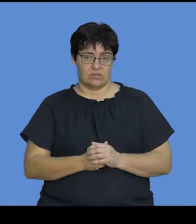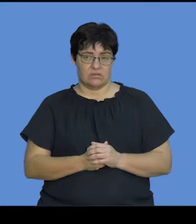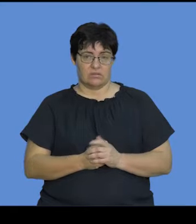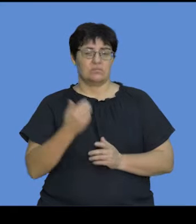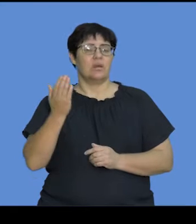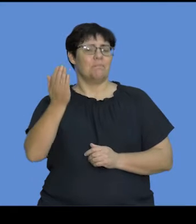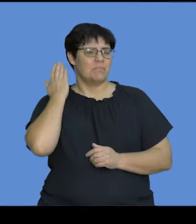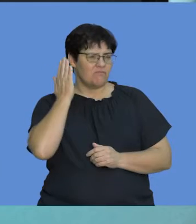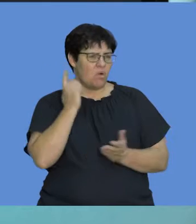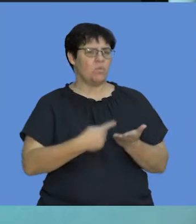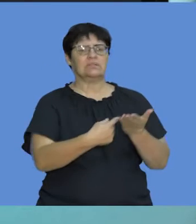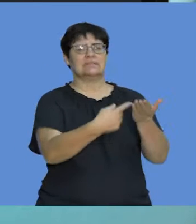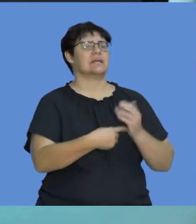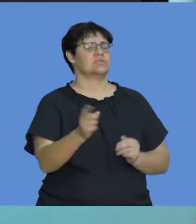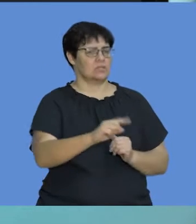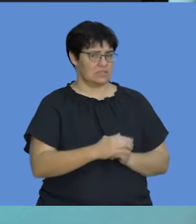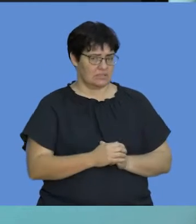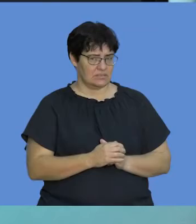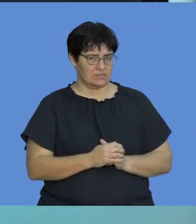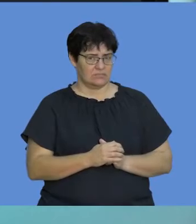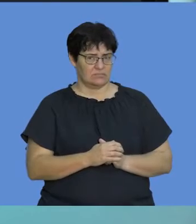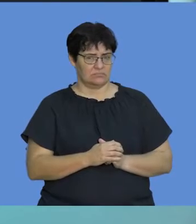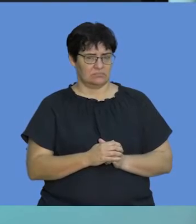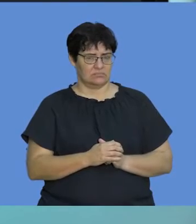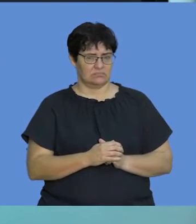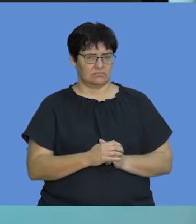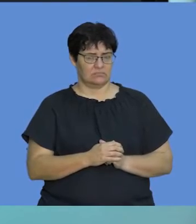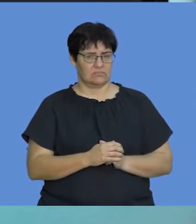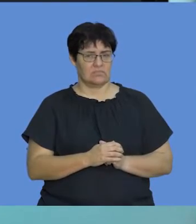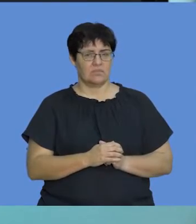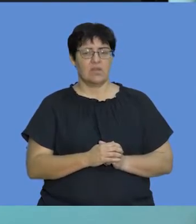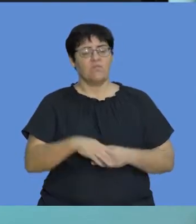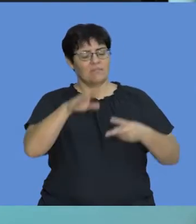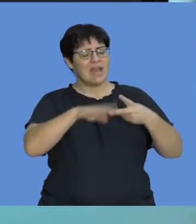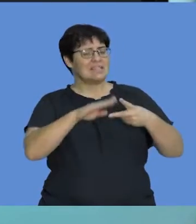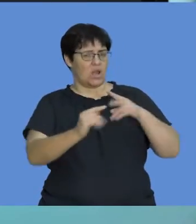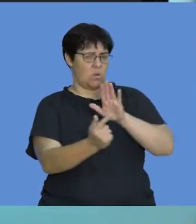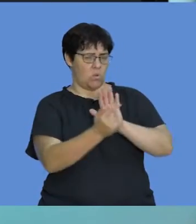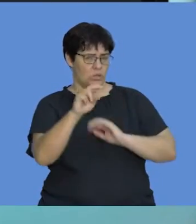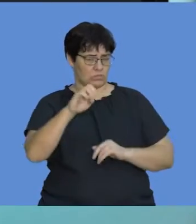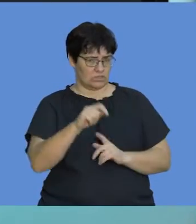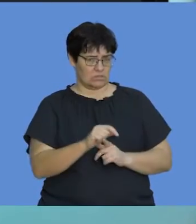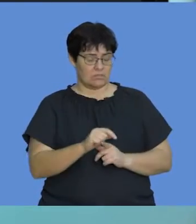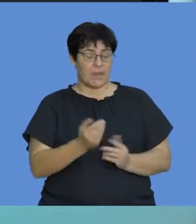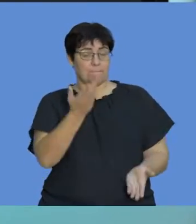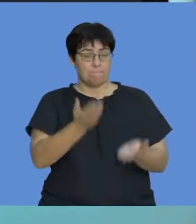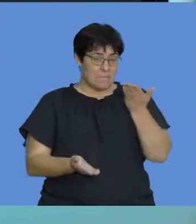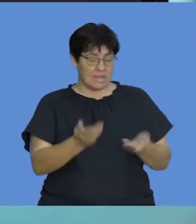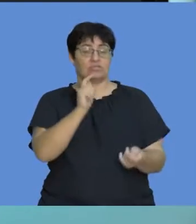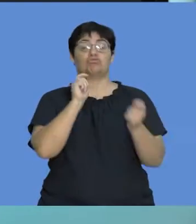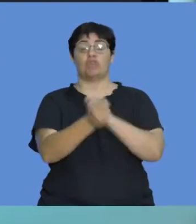about in the past, when we did Newton's second law, that it's possible for the mass to